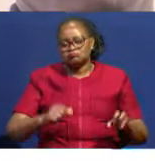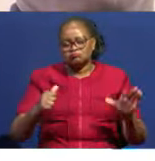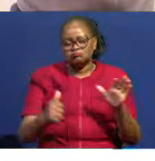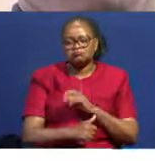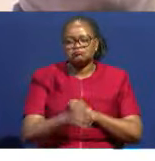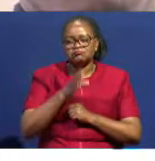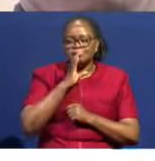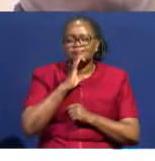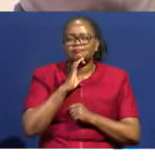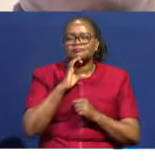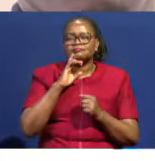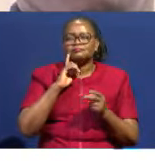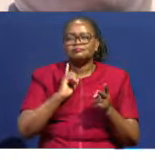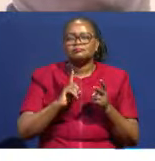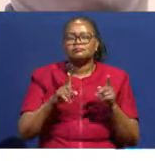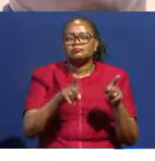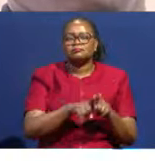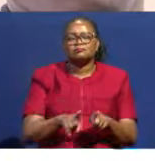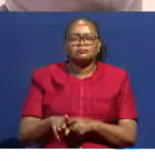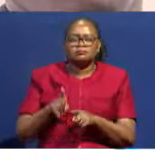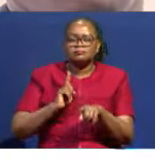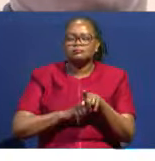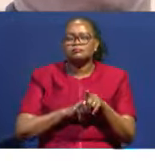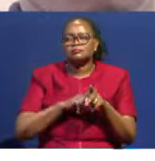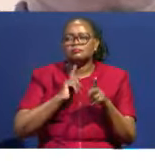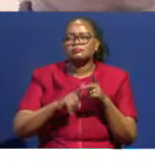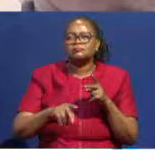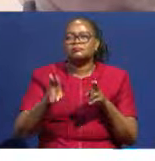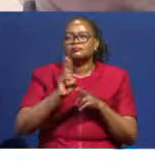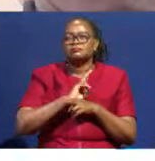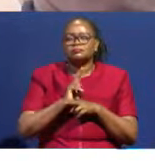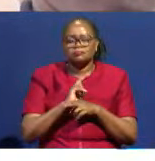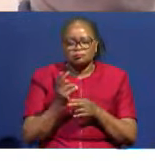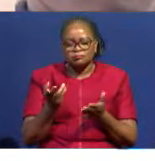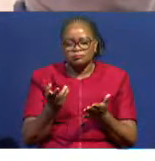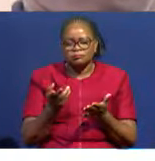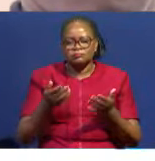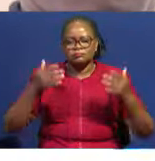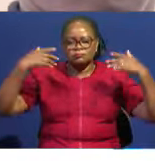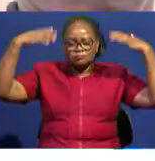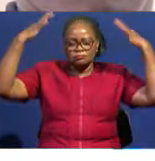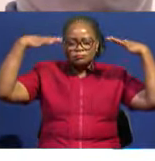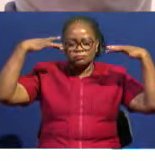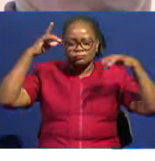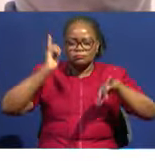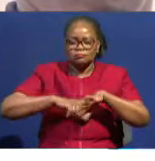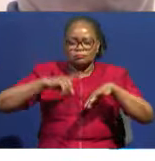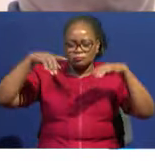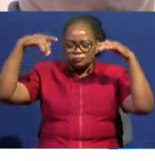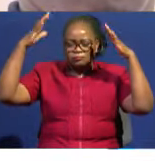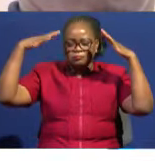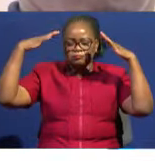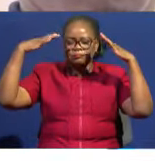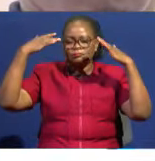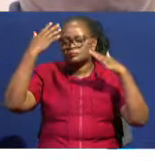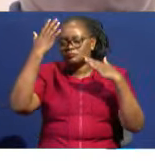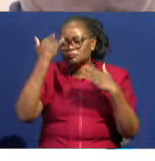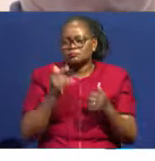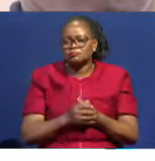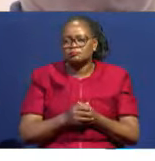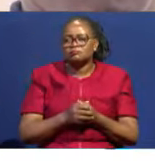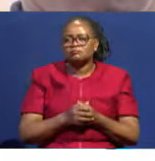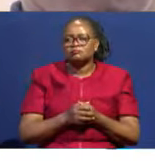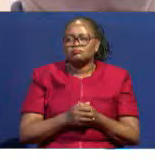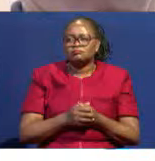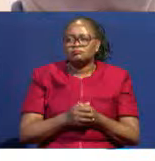water, and at the same time, taking advantage of the rains when it rains by doing